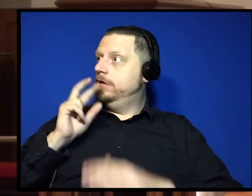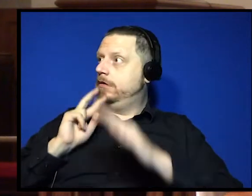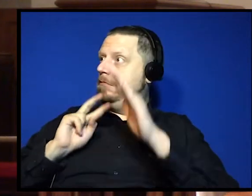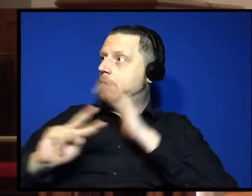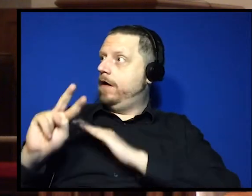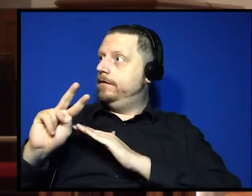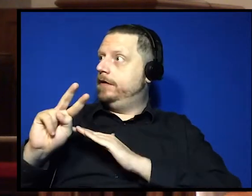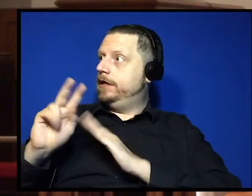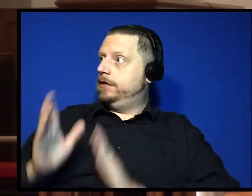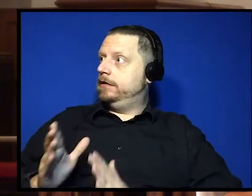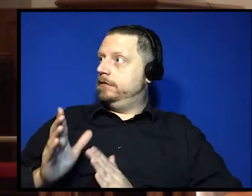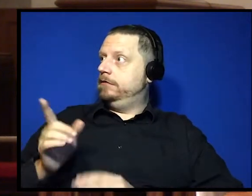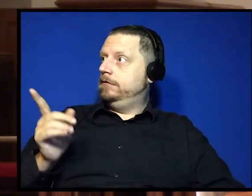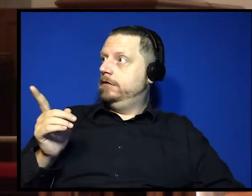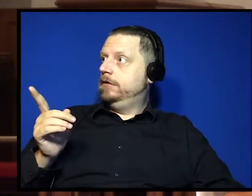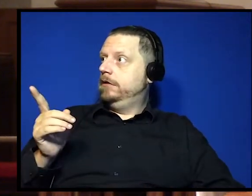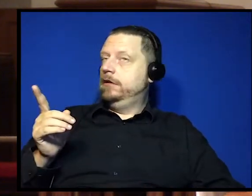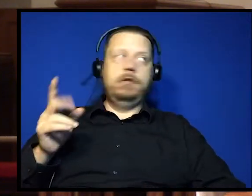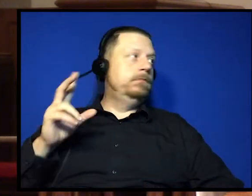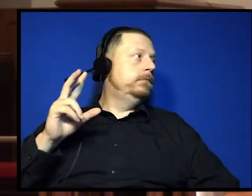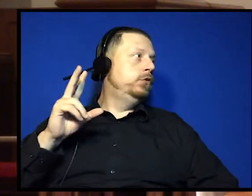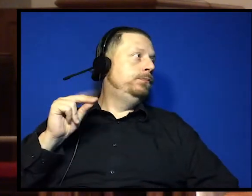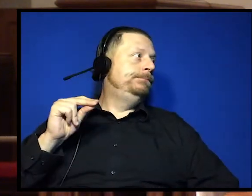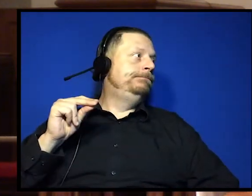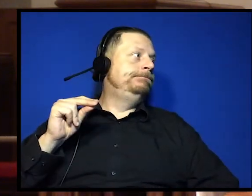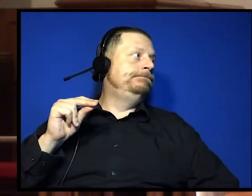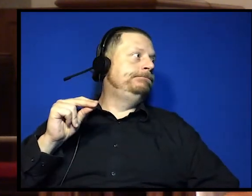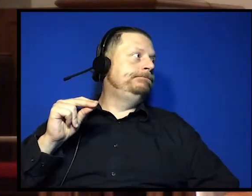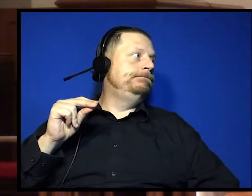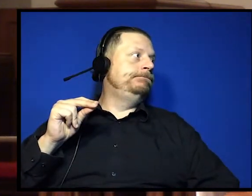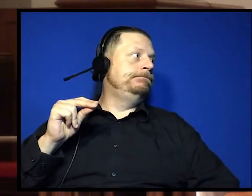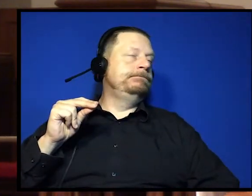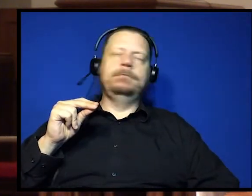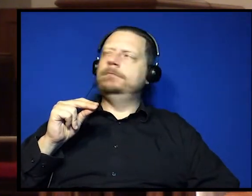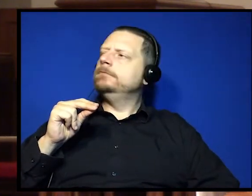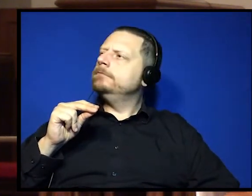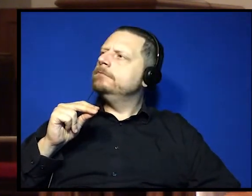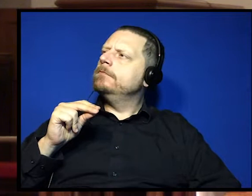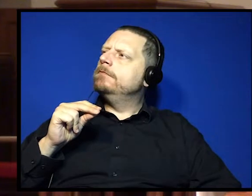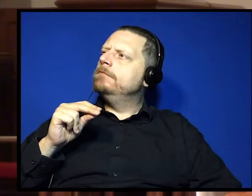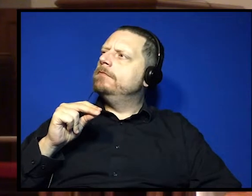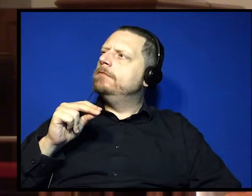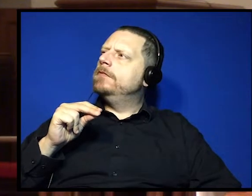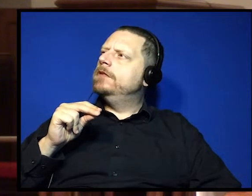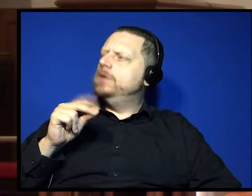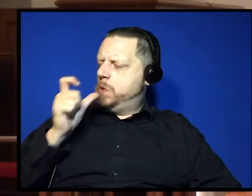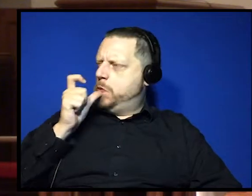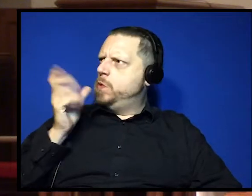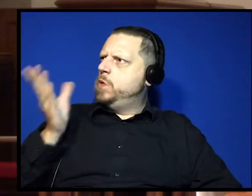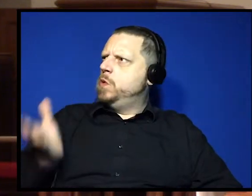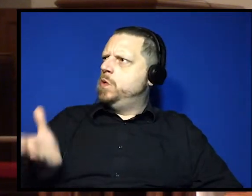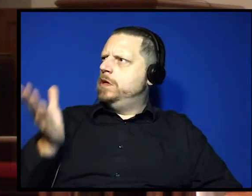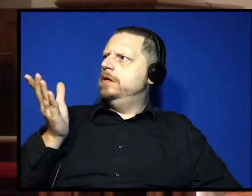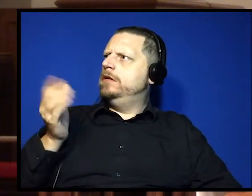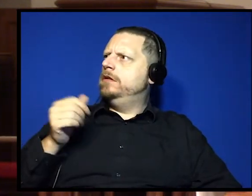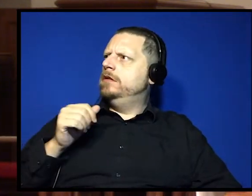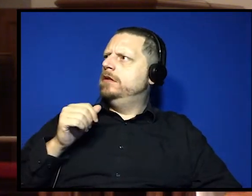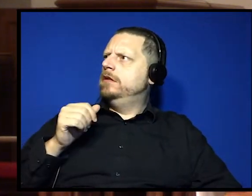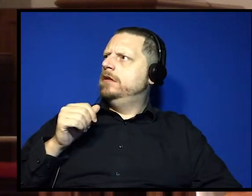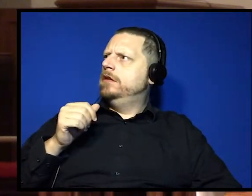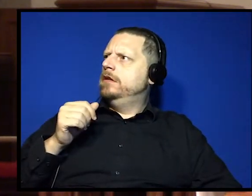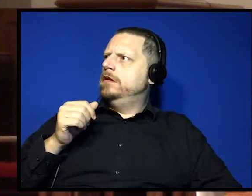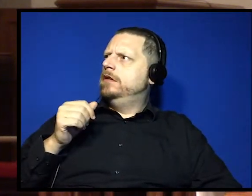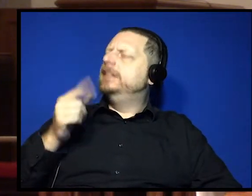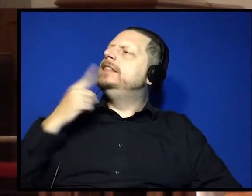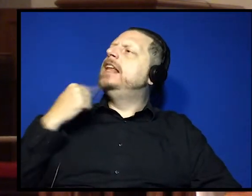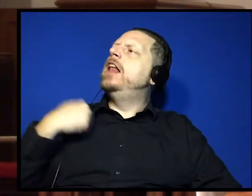prophet?" He answered, "No." Then they said to him, "Who are you? Let